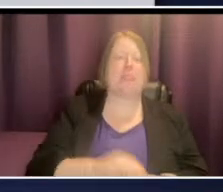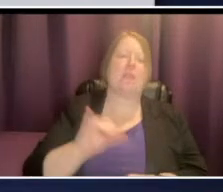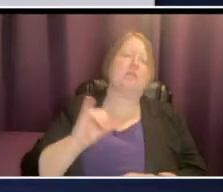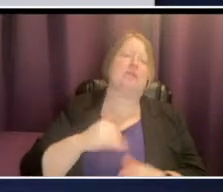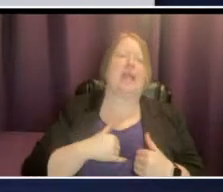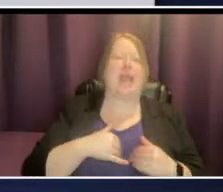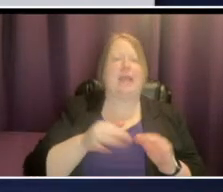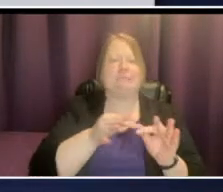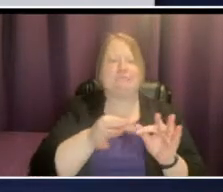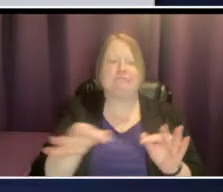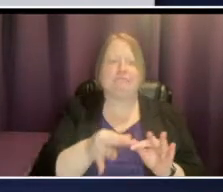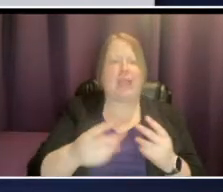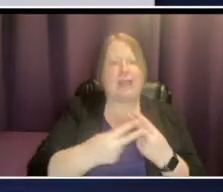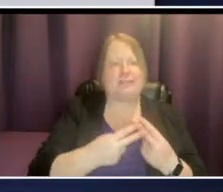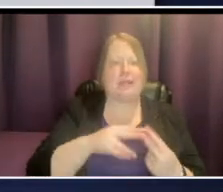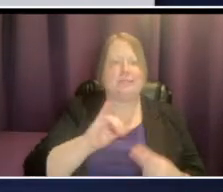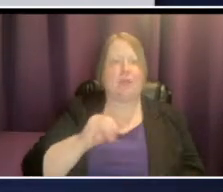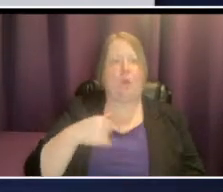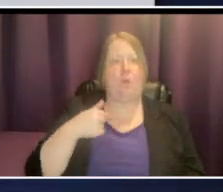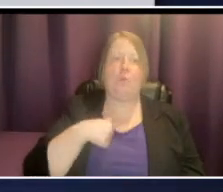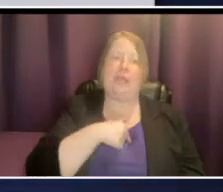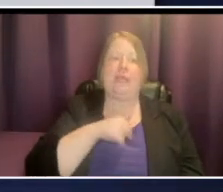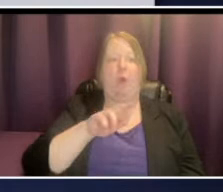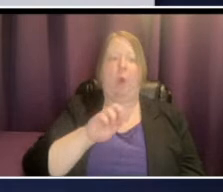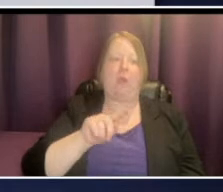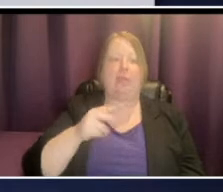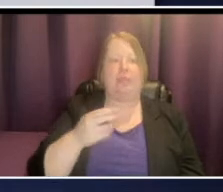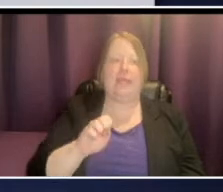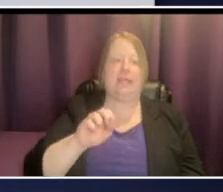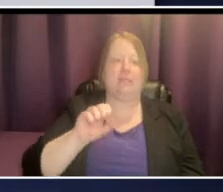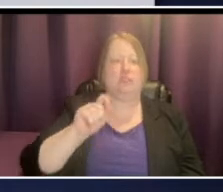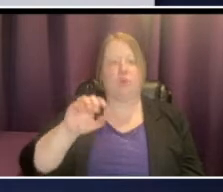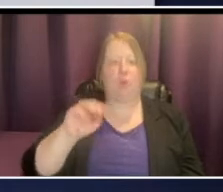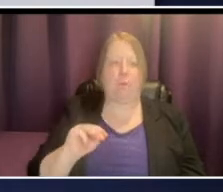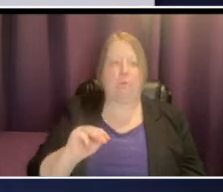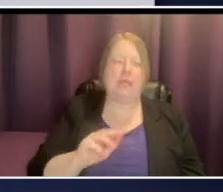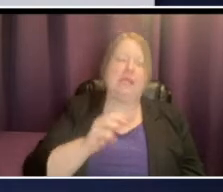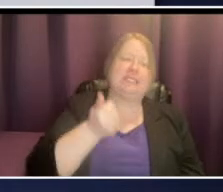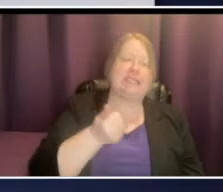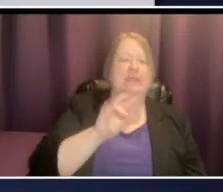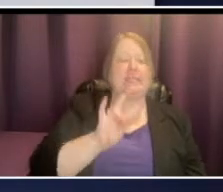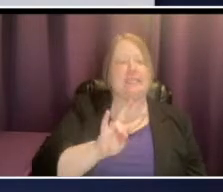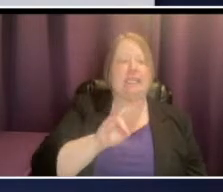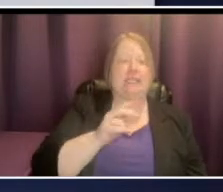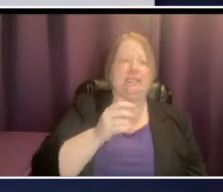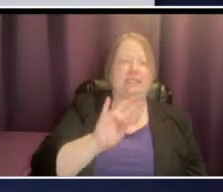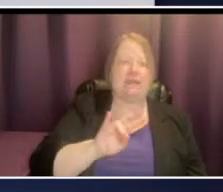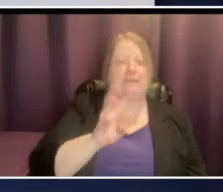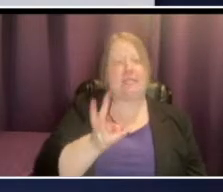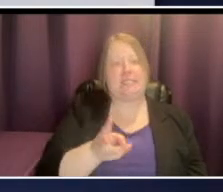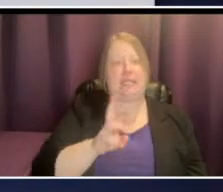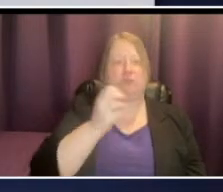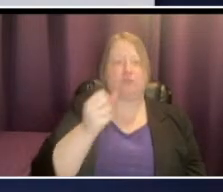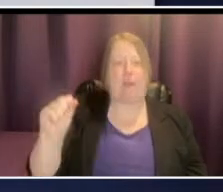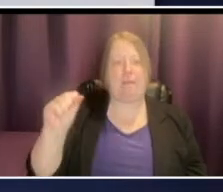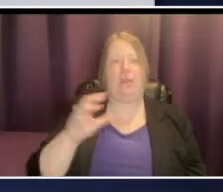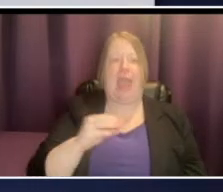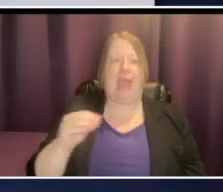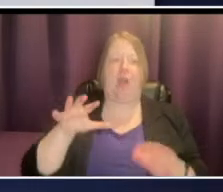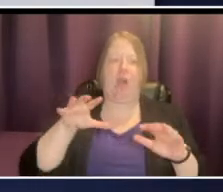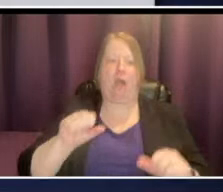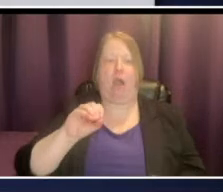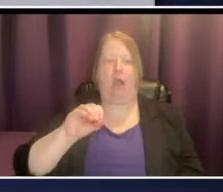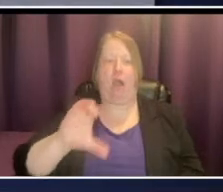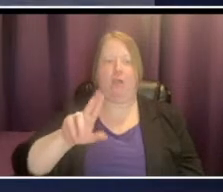Storm, 1776 Rebel, and Occupy Capitals. On January 5th,